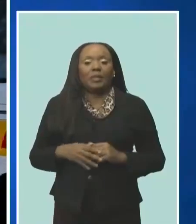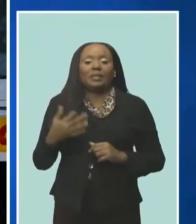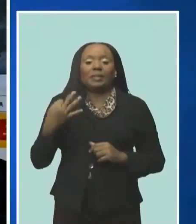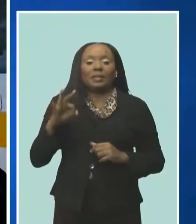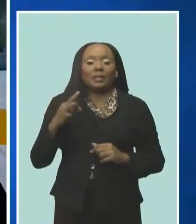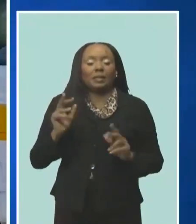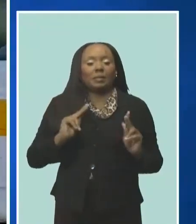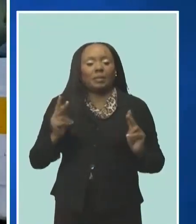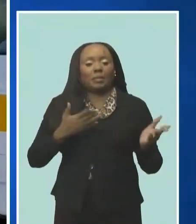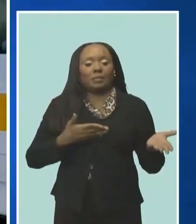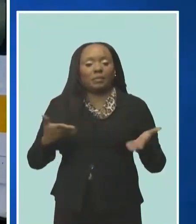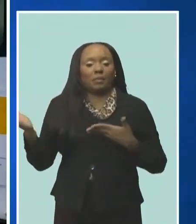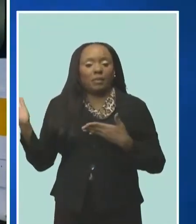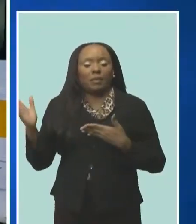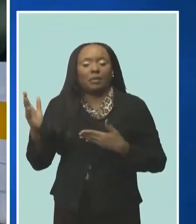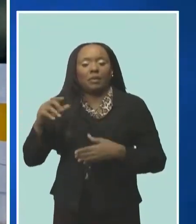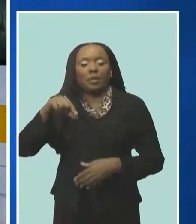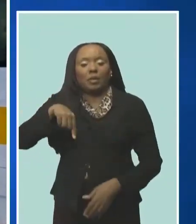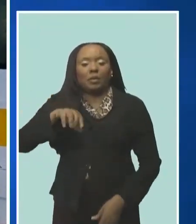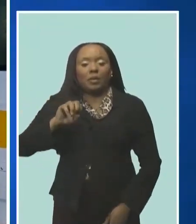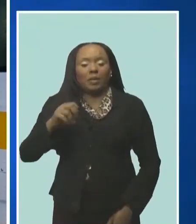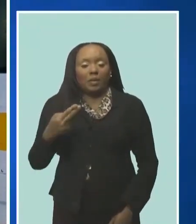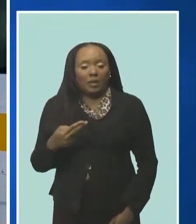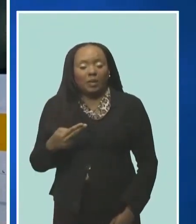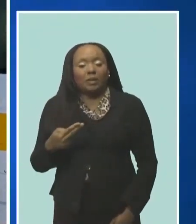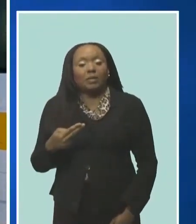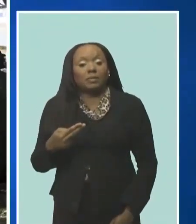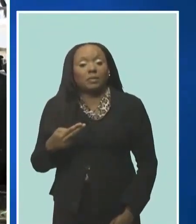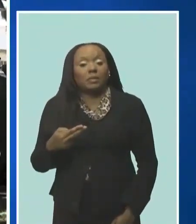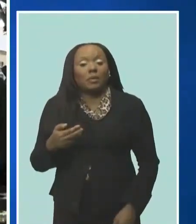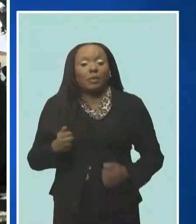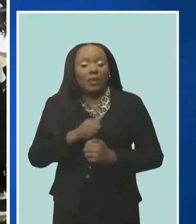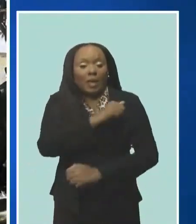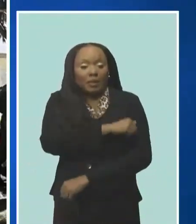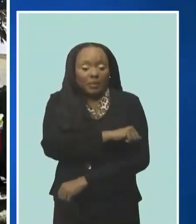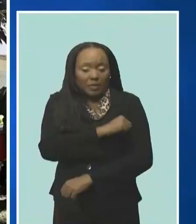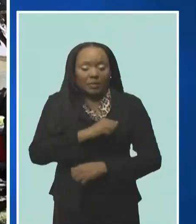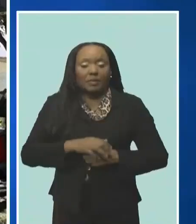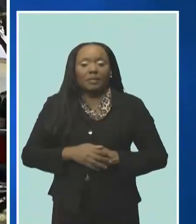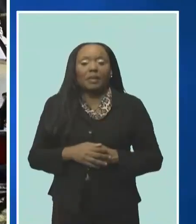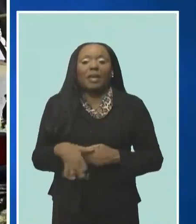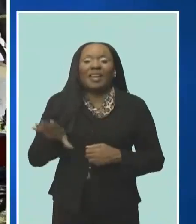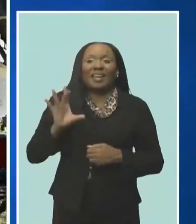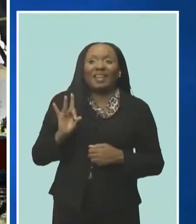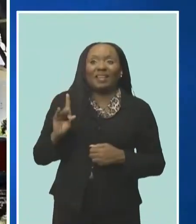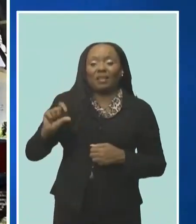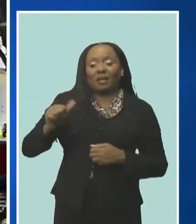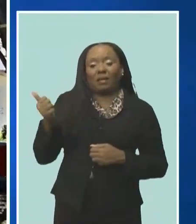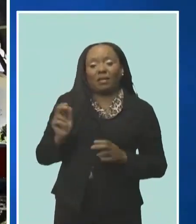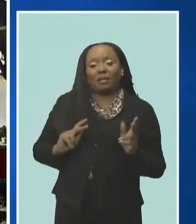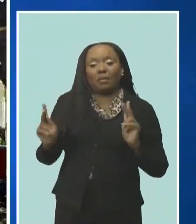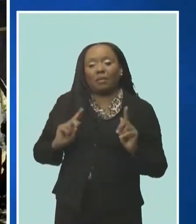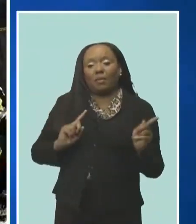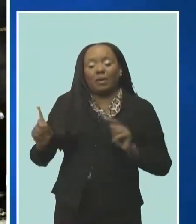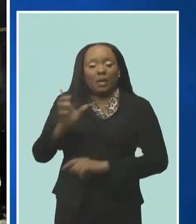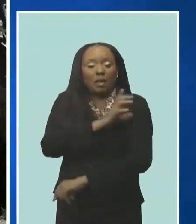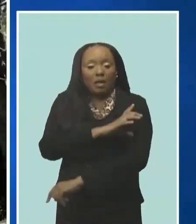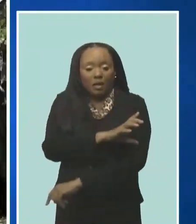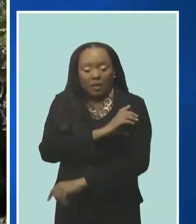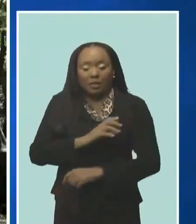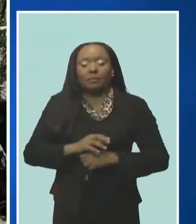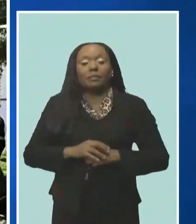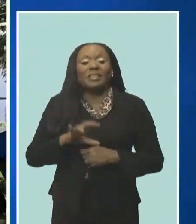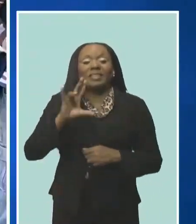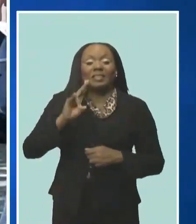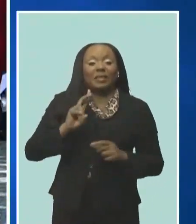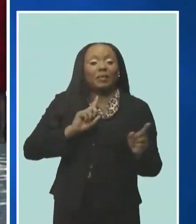to QEH by ambulance, including one of the drivers. 8 people were referred from the scene to the polyclinic. 7 sought private